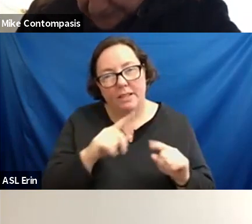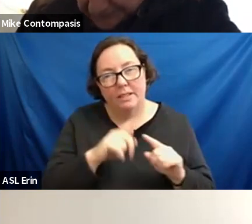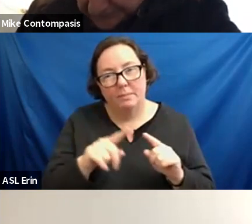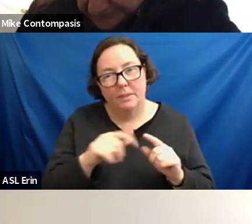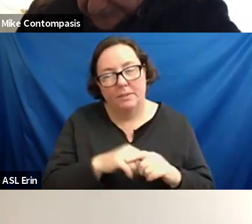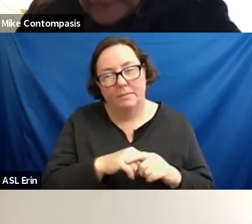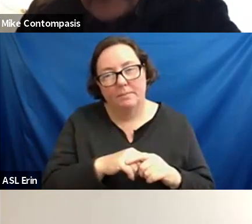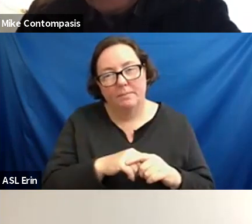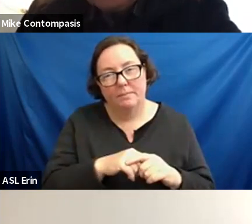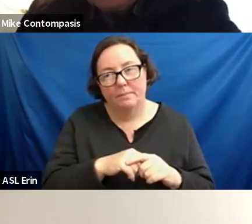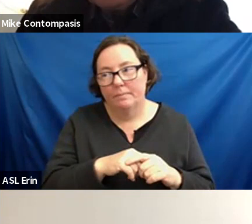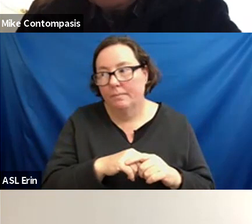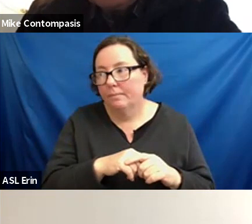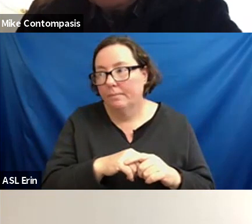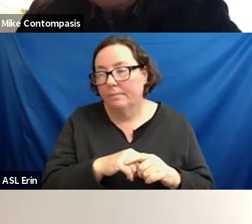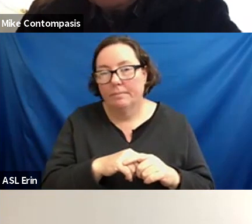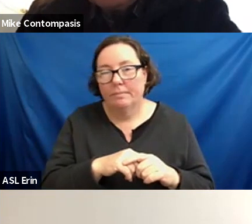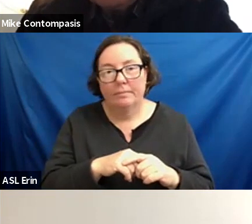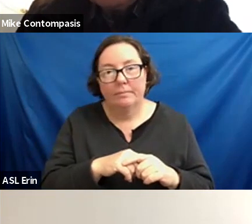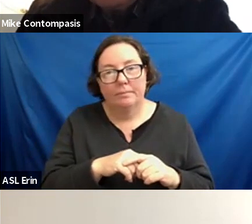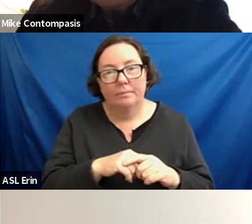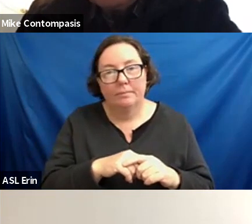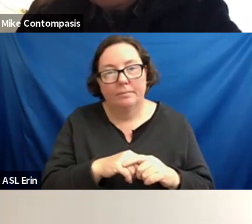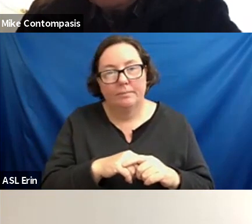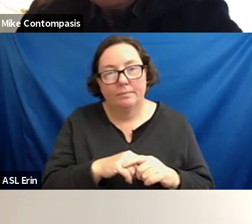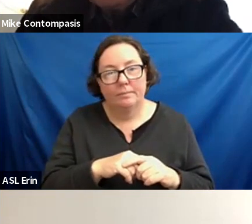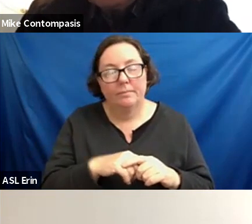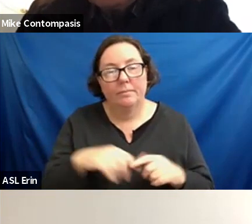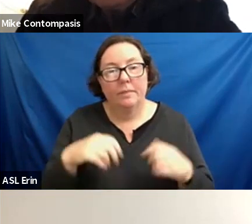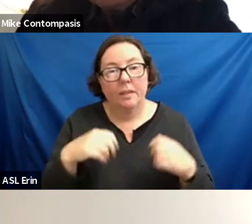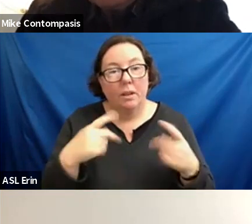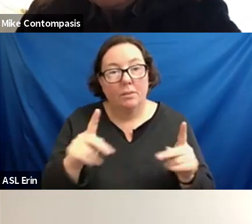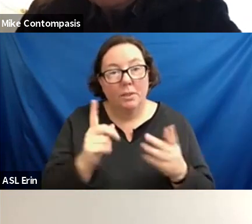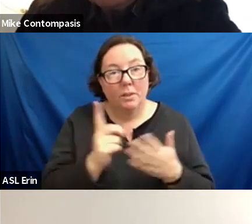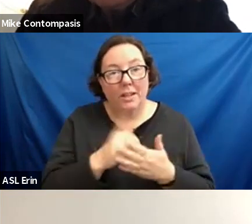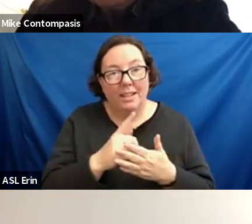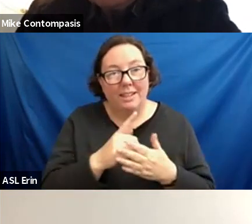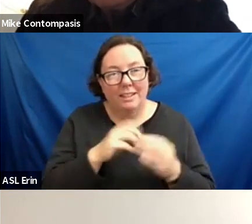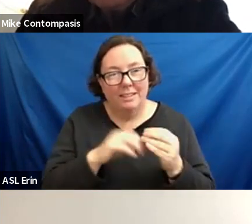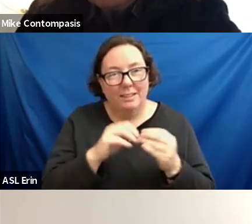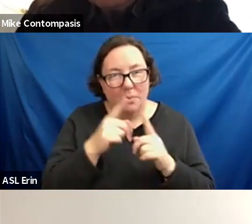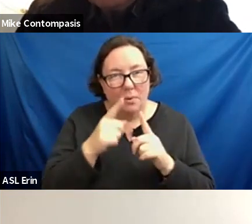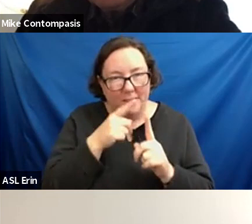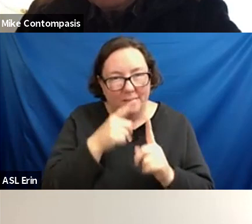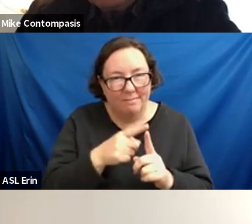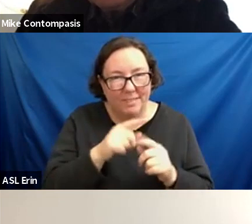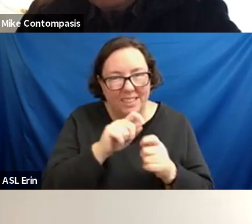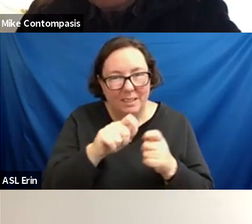more. But the Opportunity Index uses something even more minute than